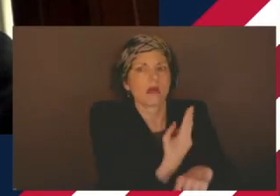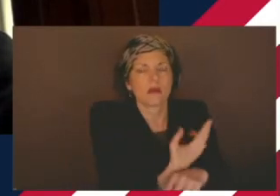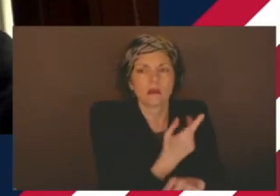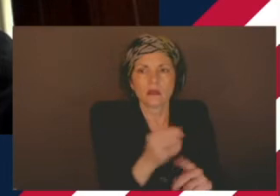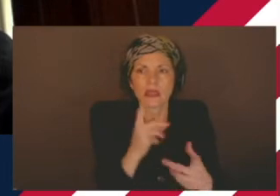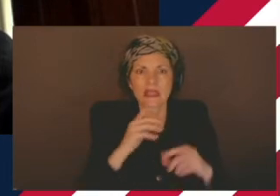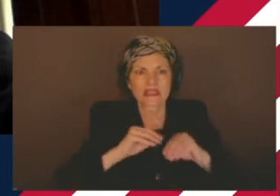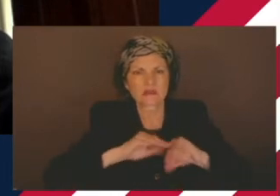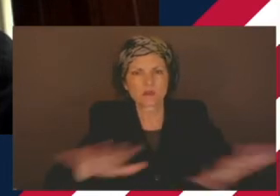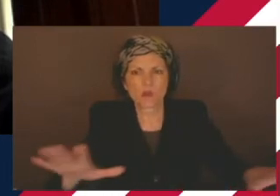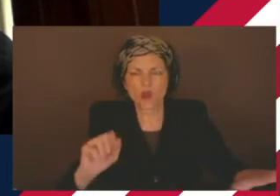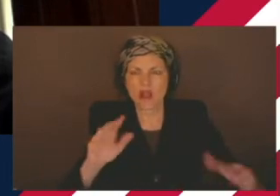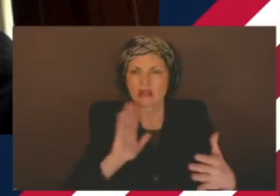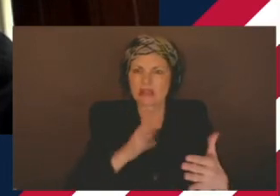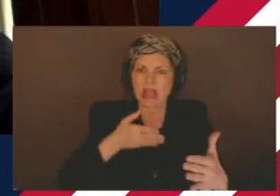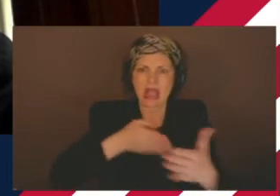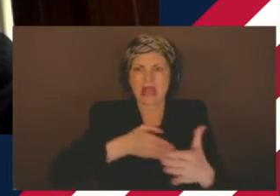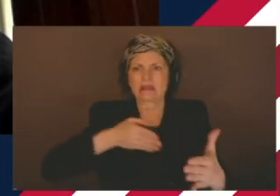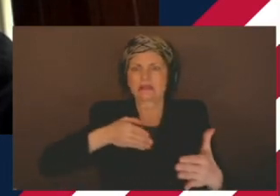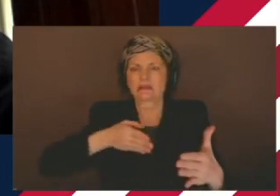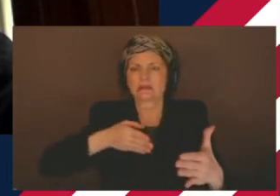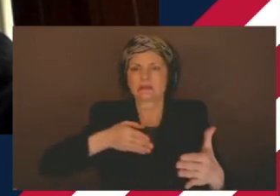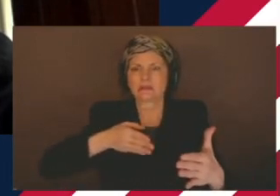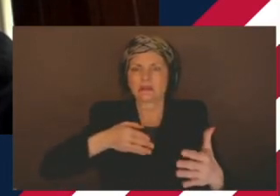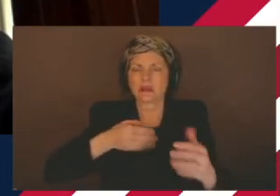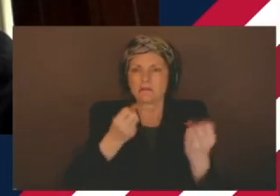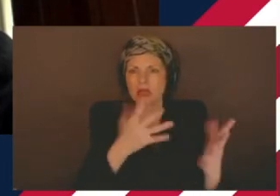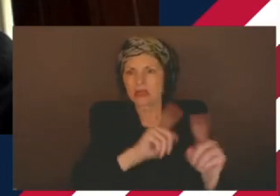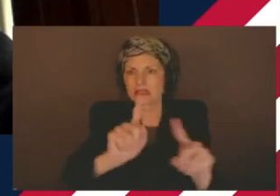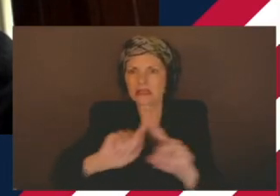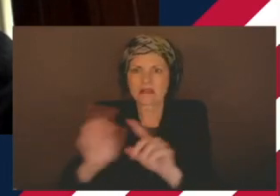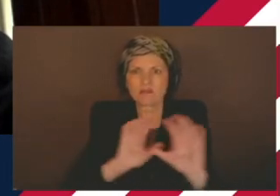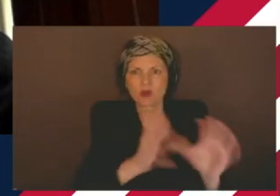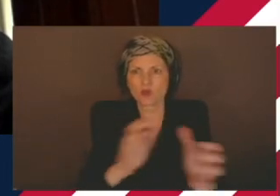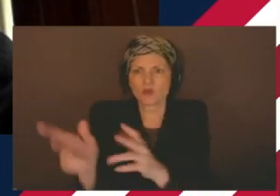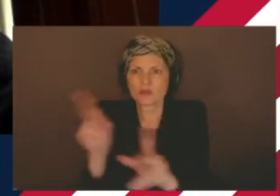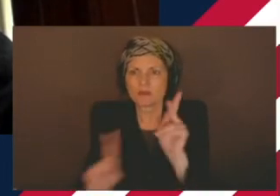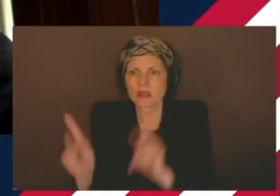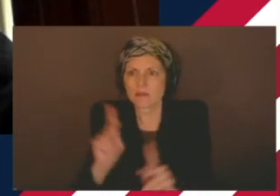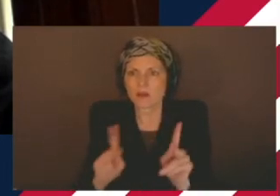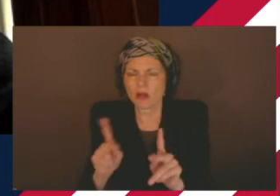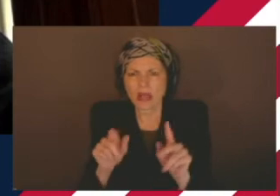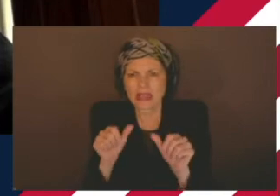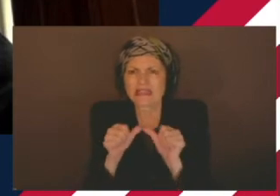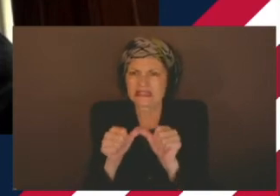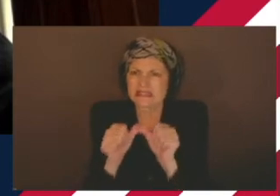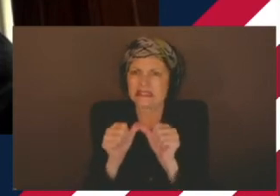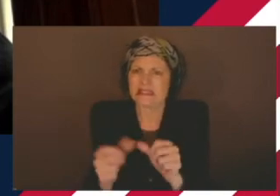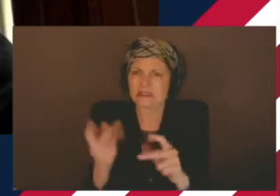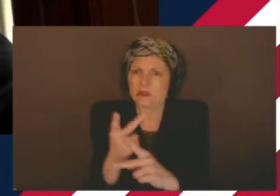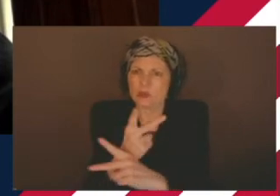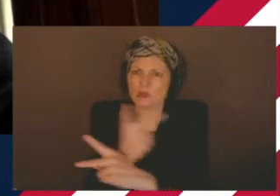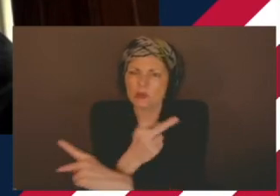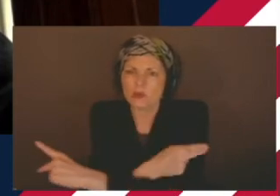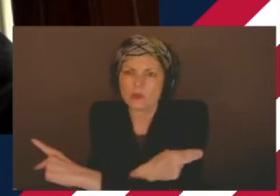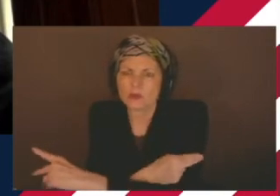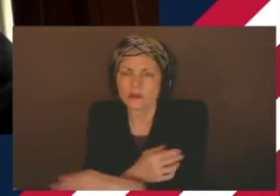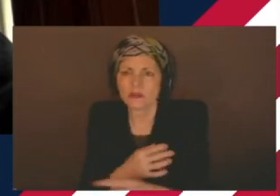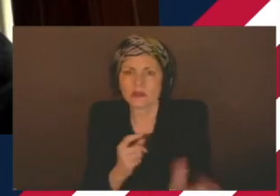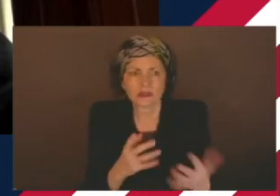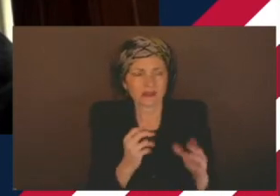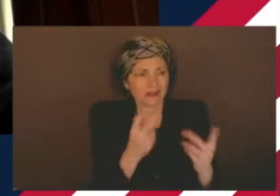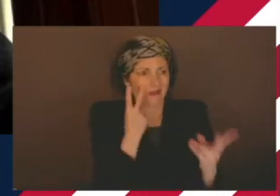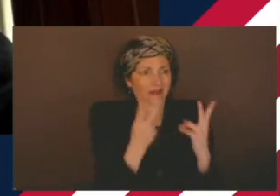anti-Semitism, and Islamophobia to consolidate power. And his administration is gutting the tools of international broadcasting and open technology